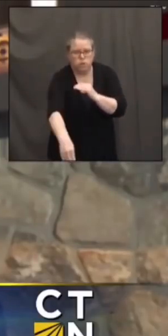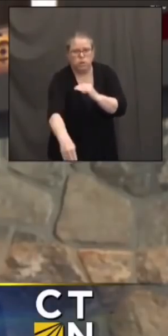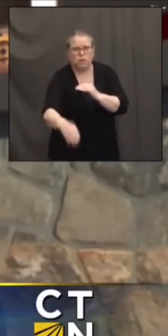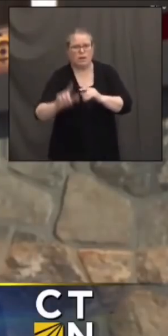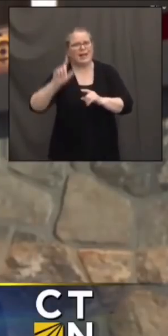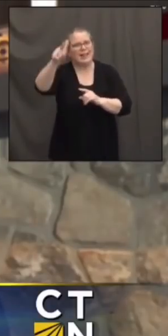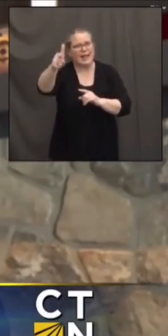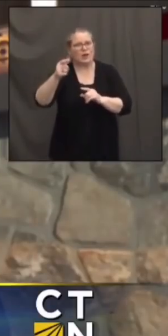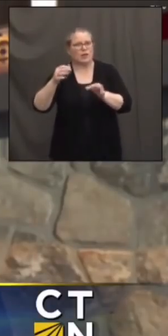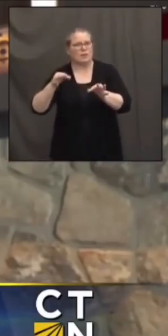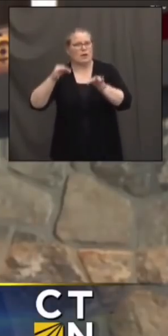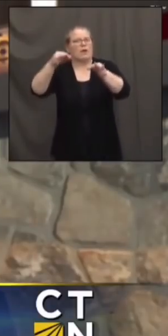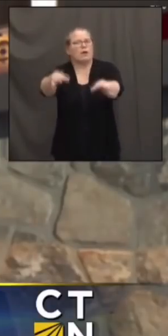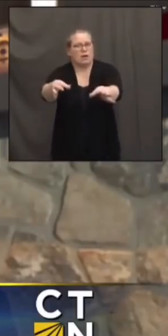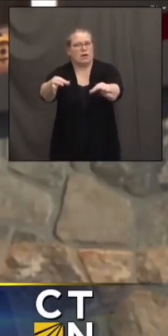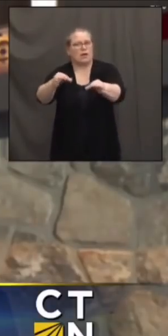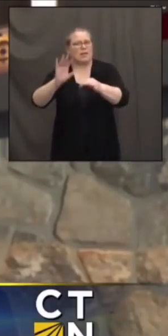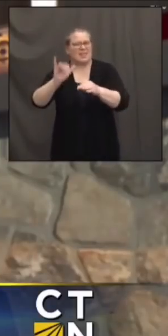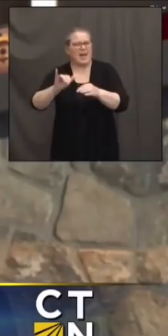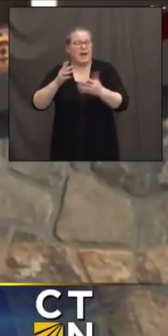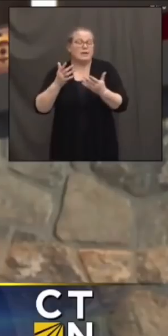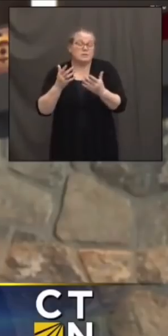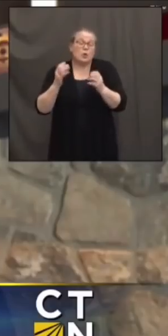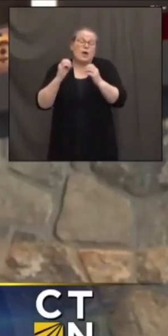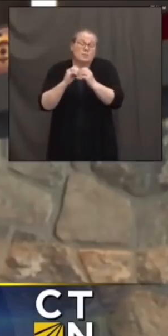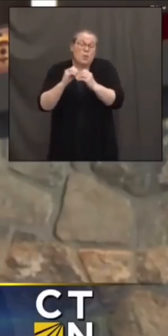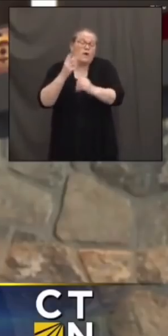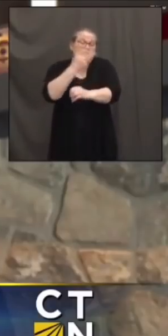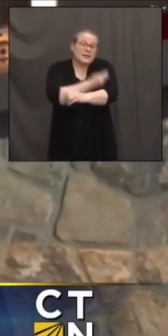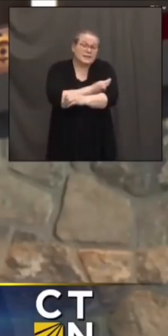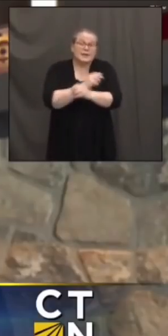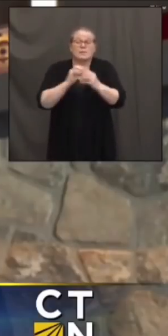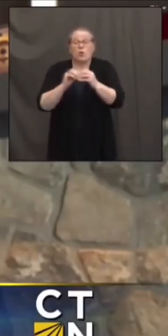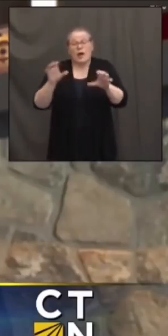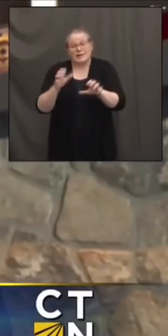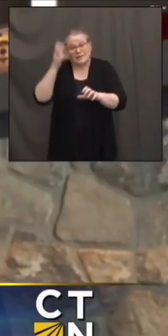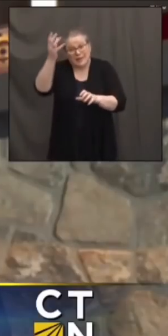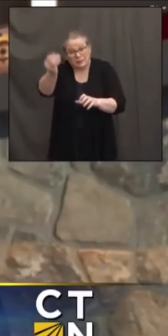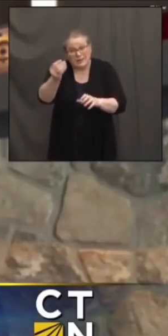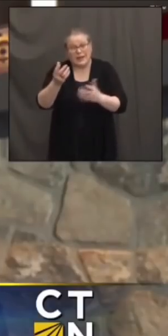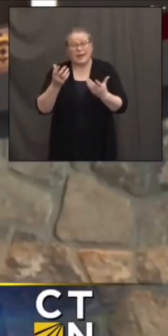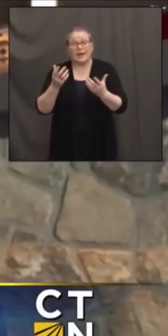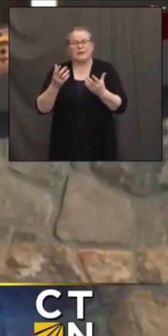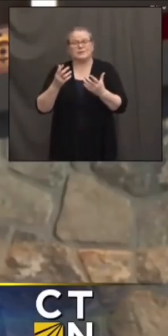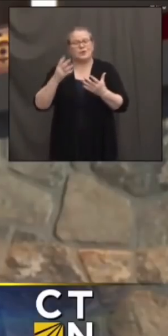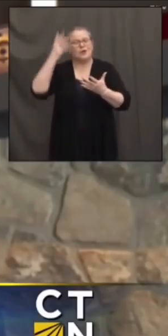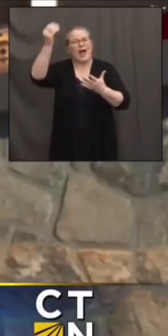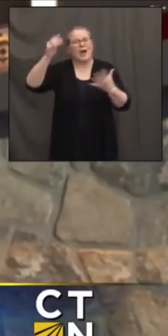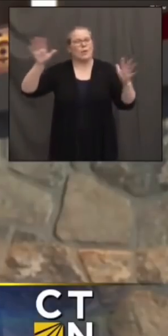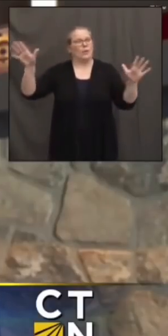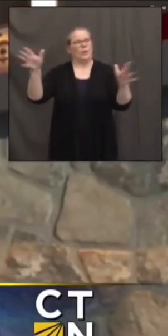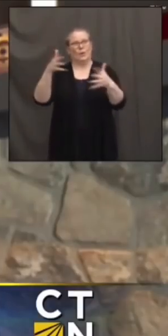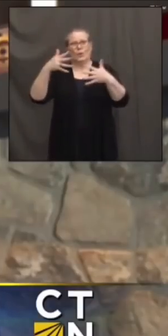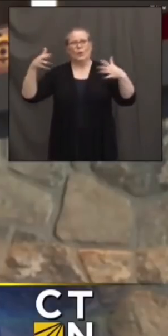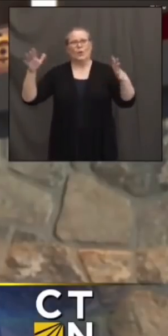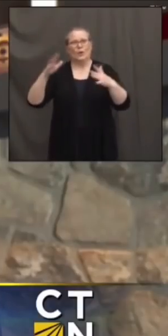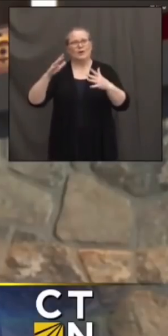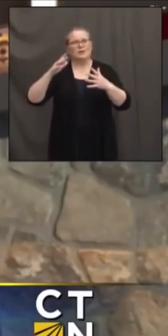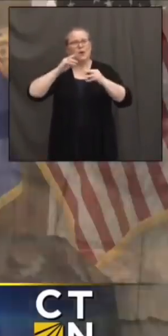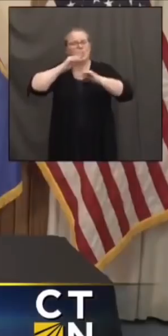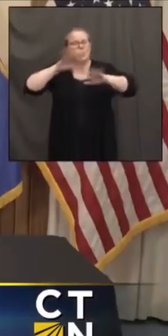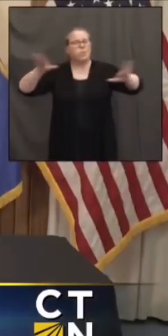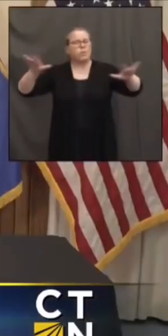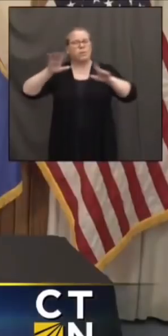more vaccine into the population, as more activities move outside, and so you get a benefit of being outdoors where there's a lower risk of